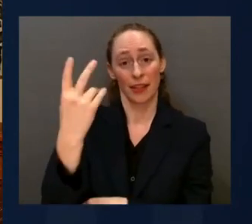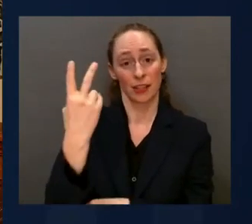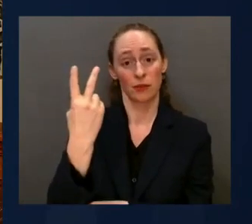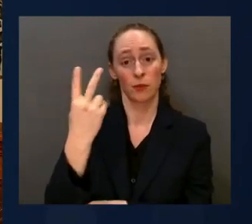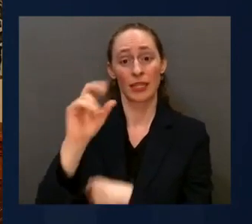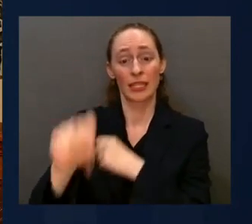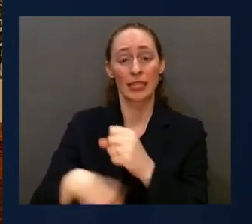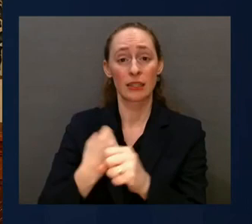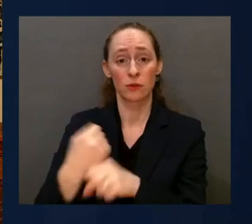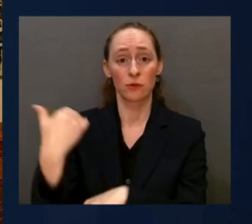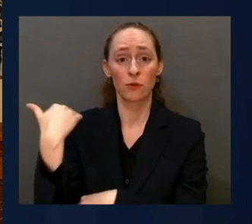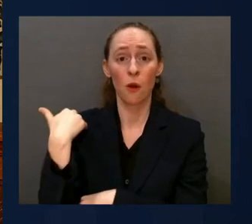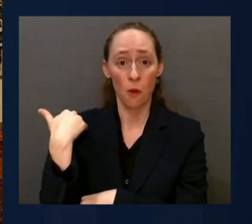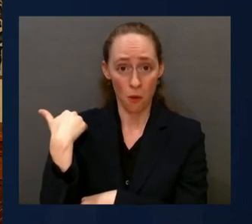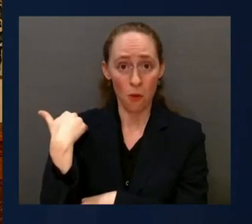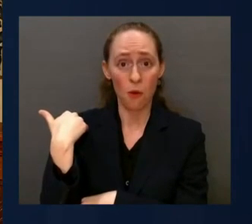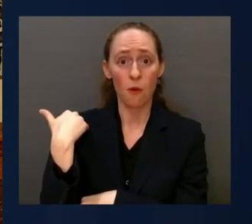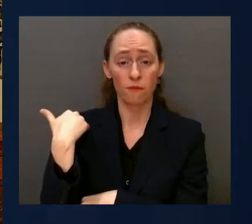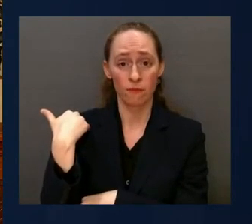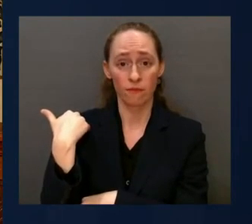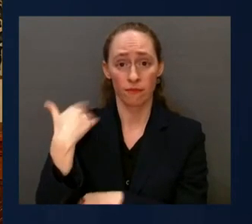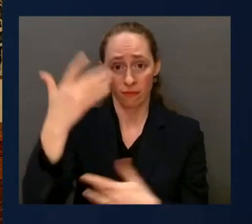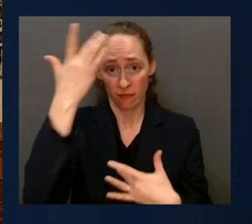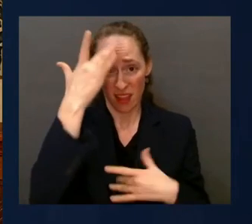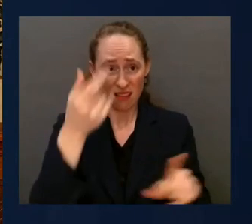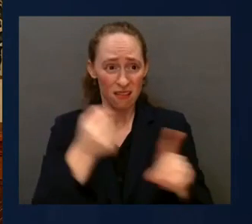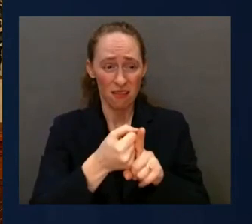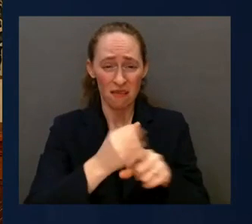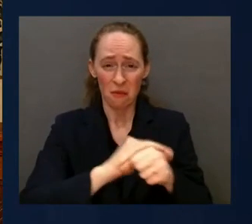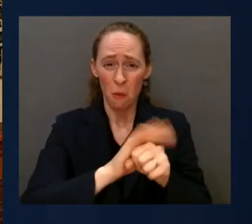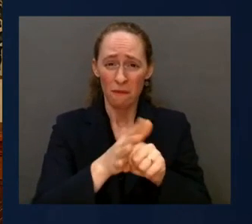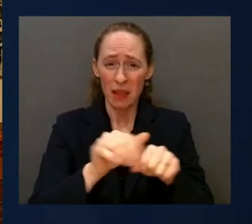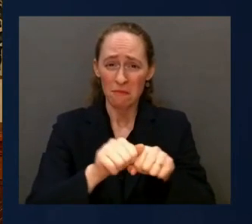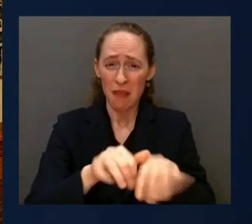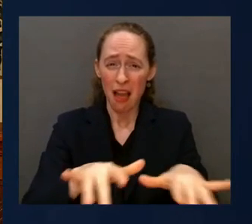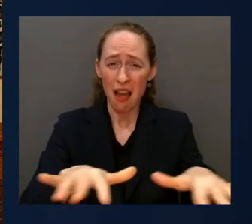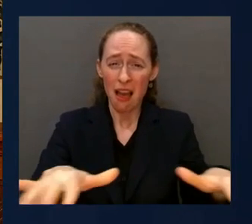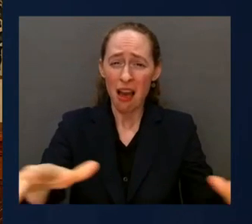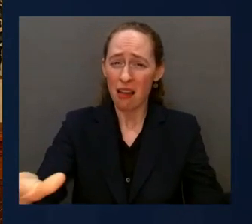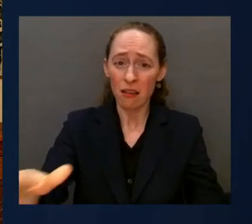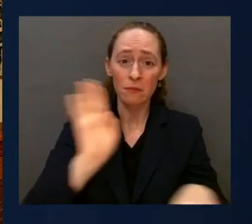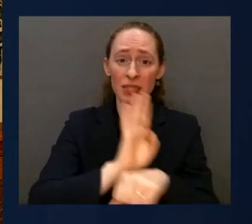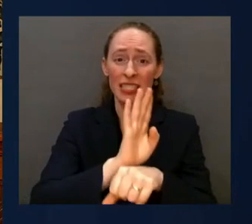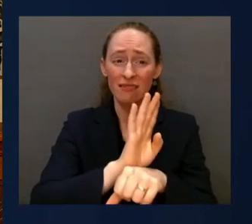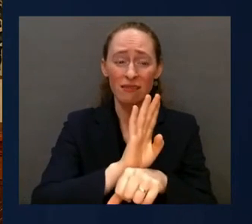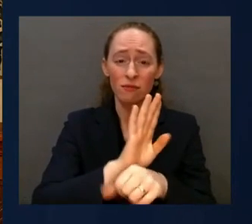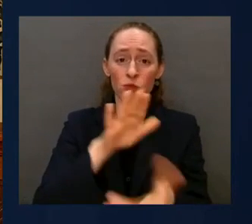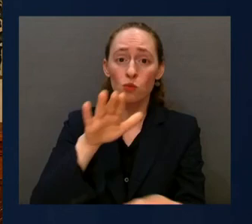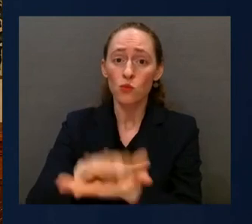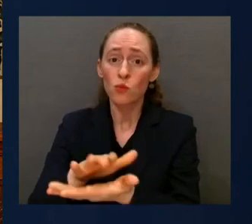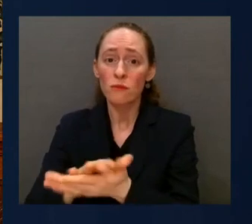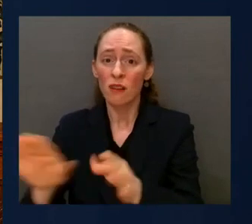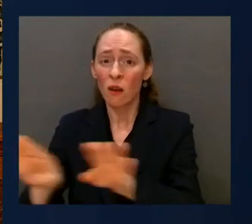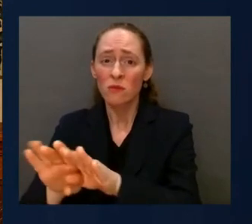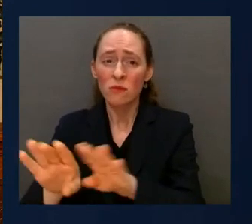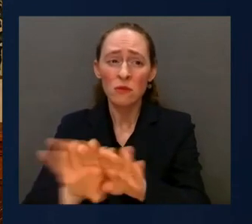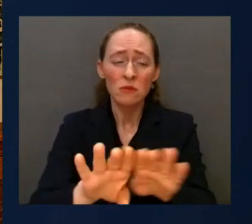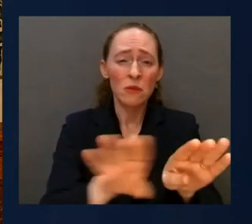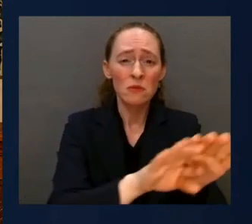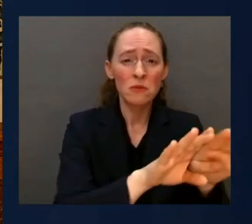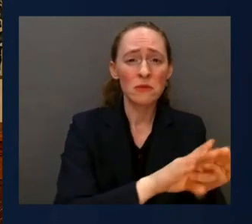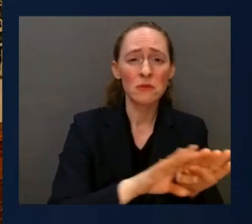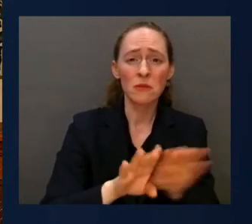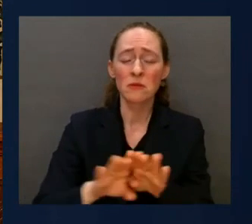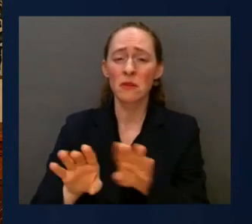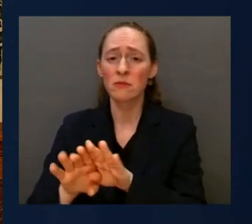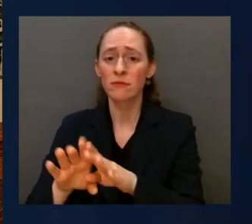COVID had shut down, our businesses were closed, our schools were robbed of so much, and today, COVID no longer controls our